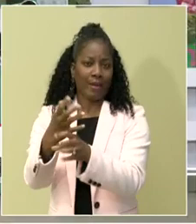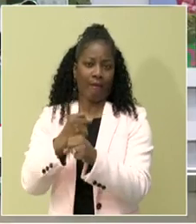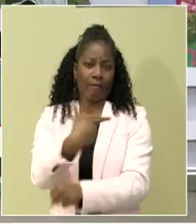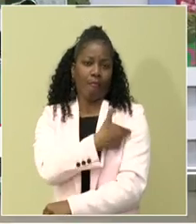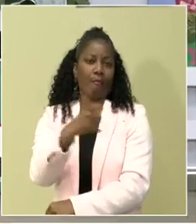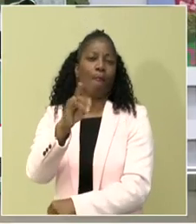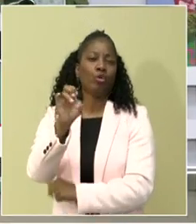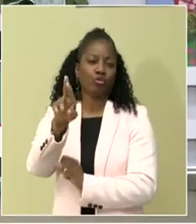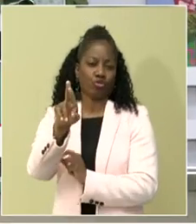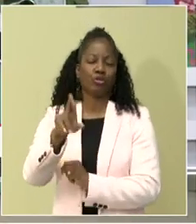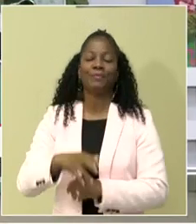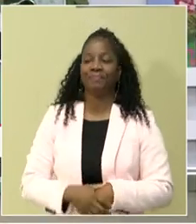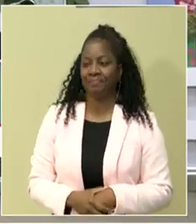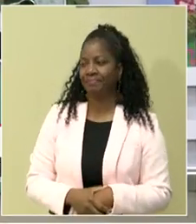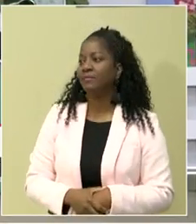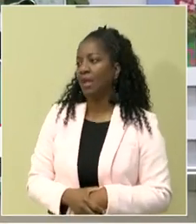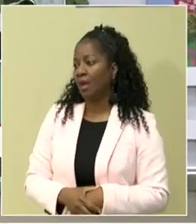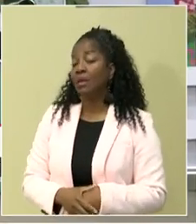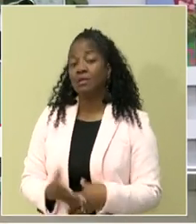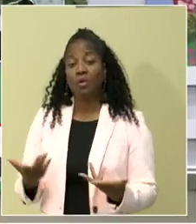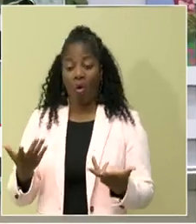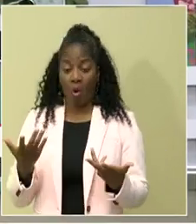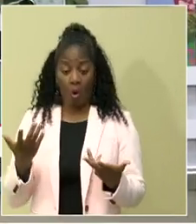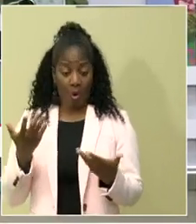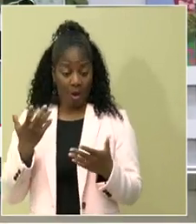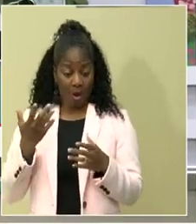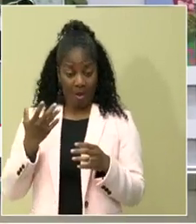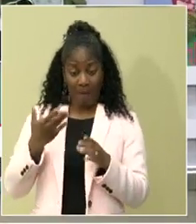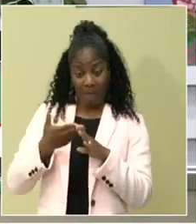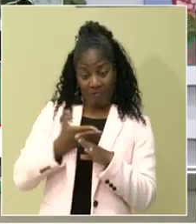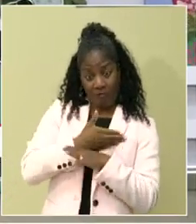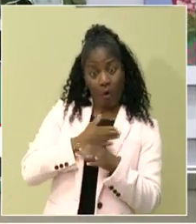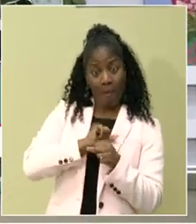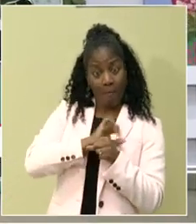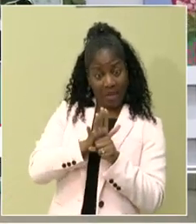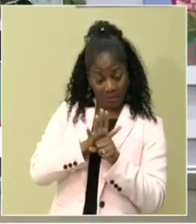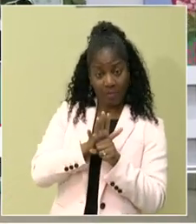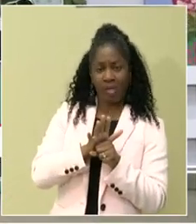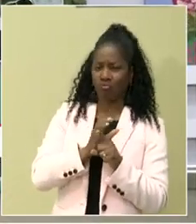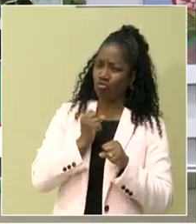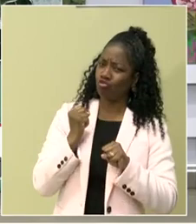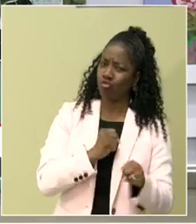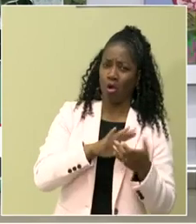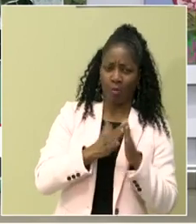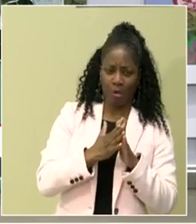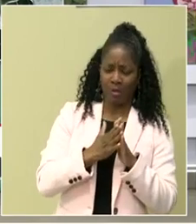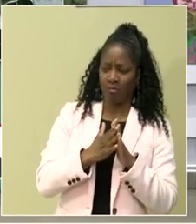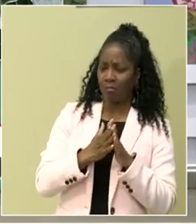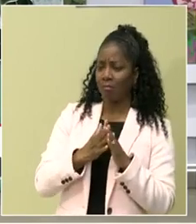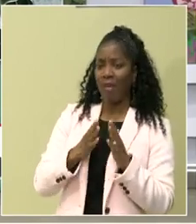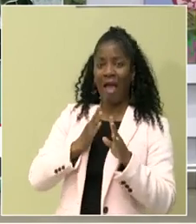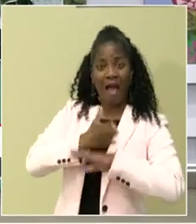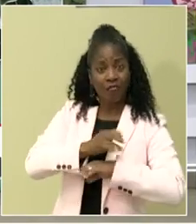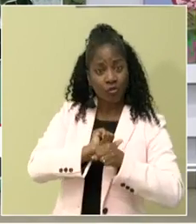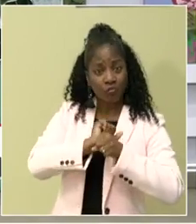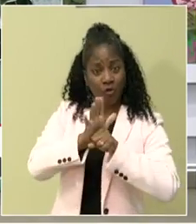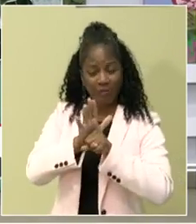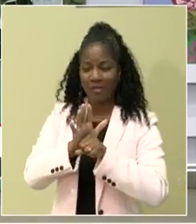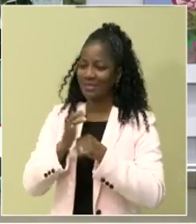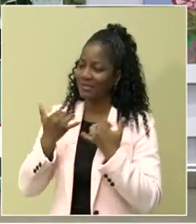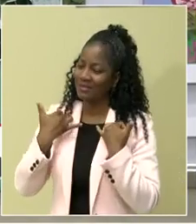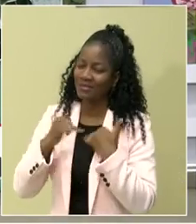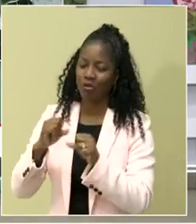We came into this pandemic a strong community, and we're going to come out on the other end a strong community.